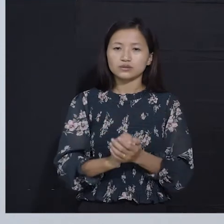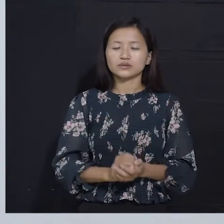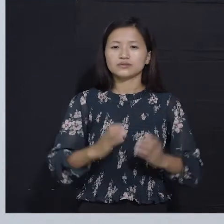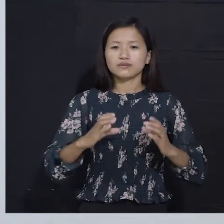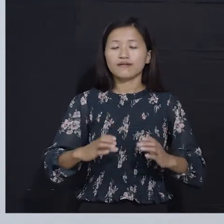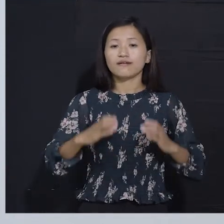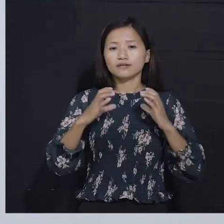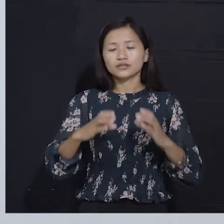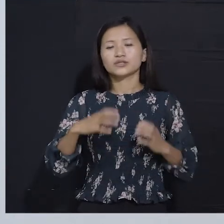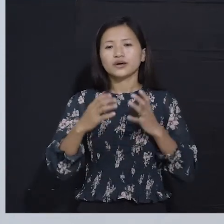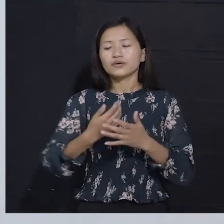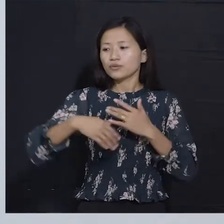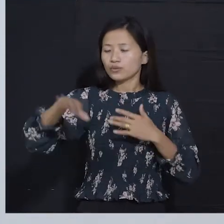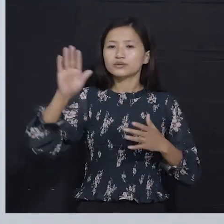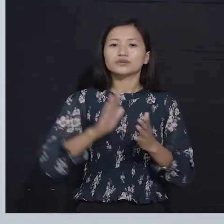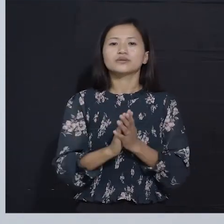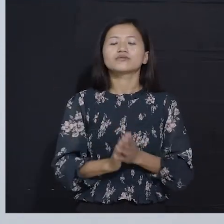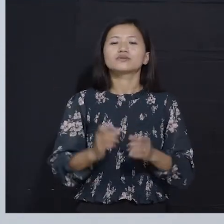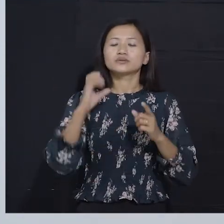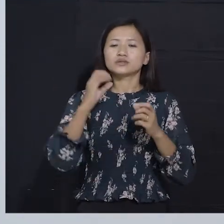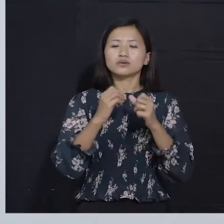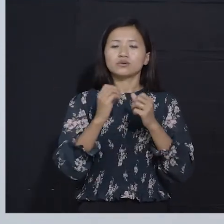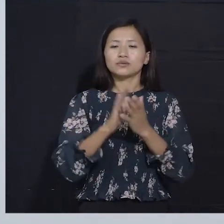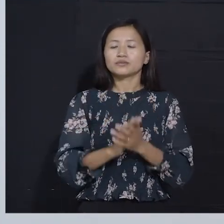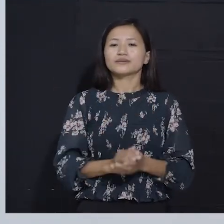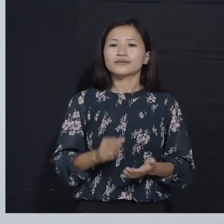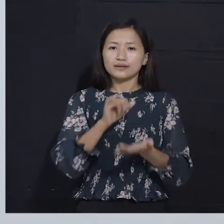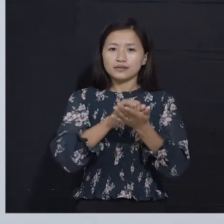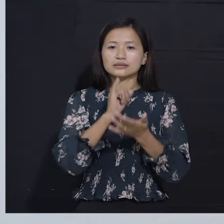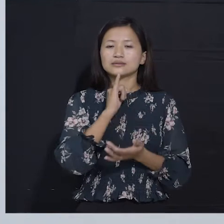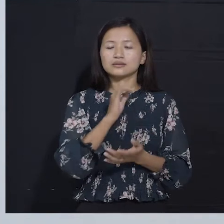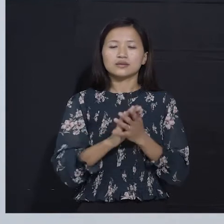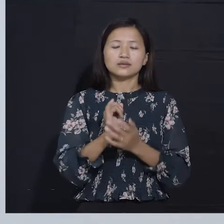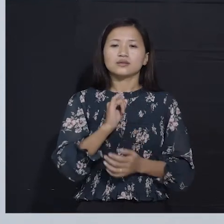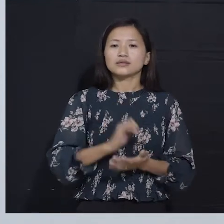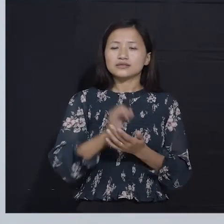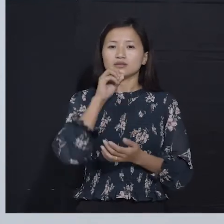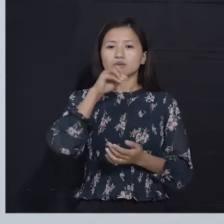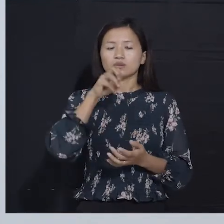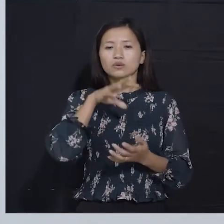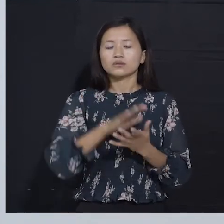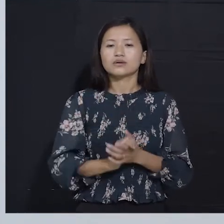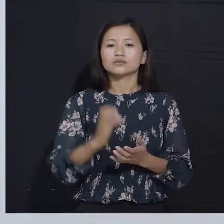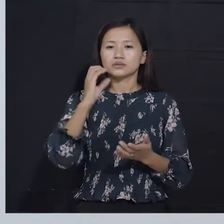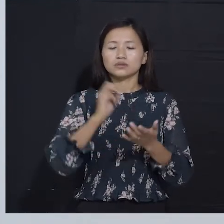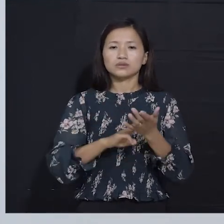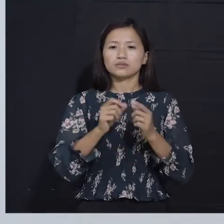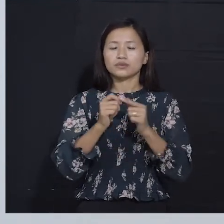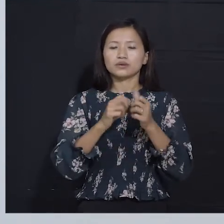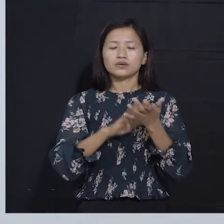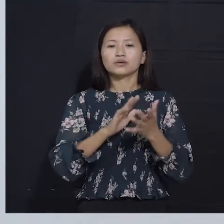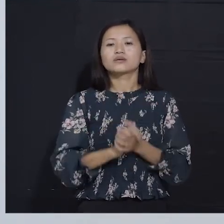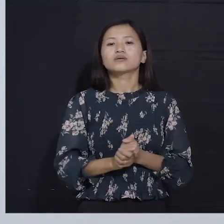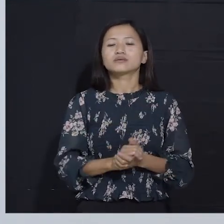there, and we saw that he also found a companion, that is his dog. He found a companion, and the companion helped him.